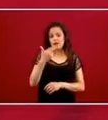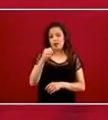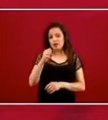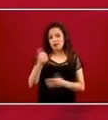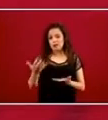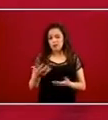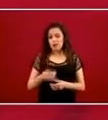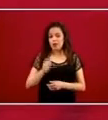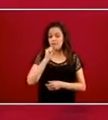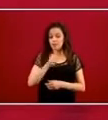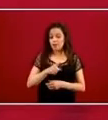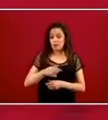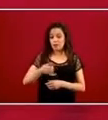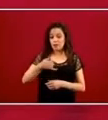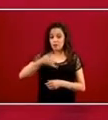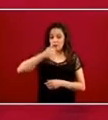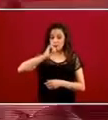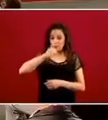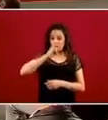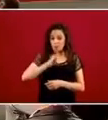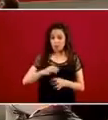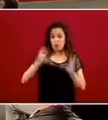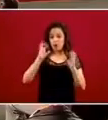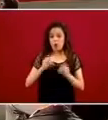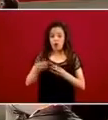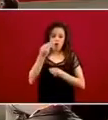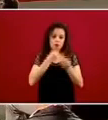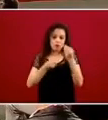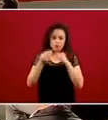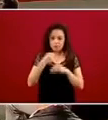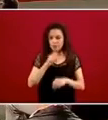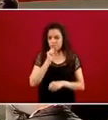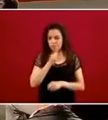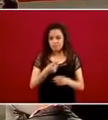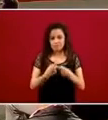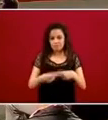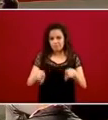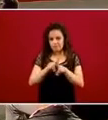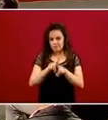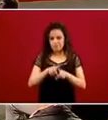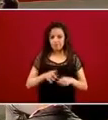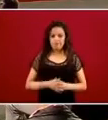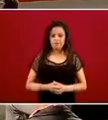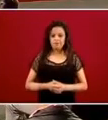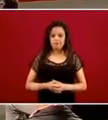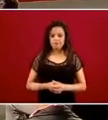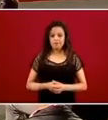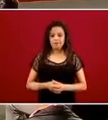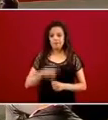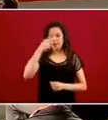from a nutrition point of view, very bad quality foods.